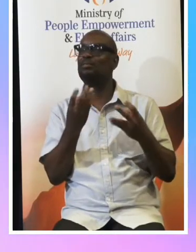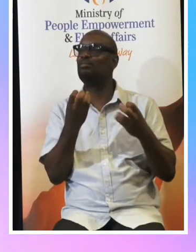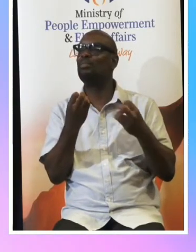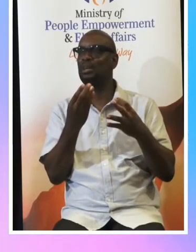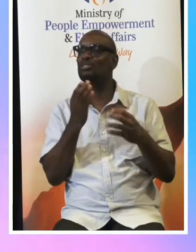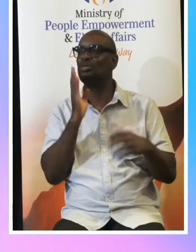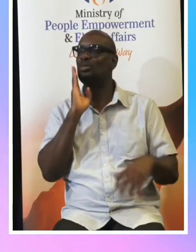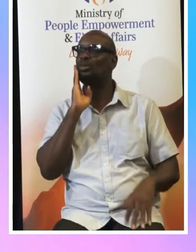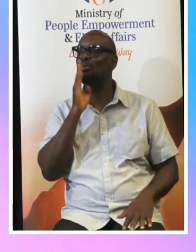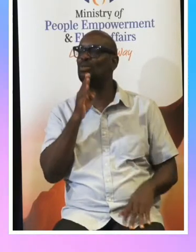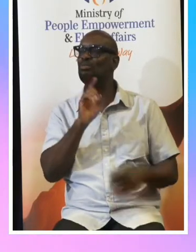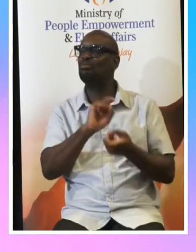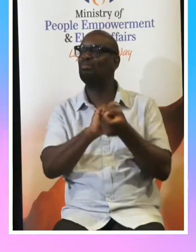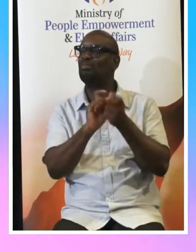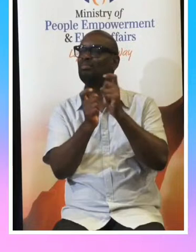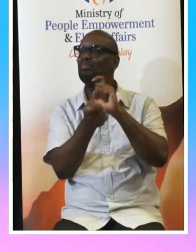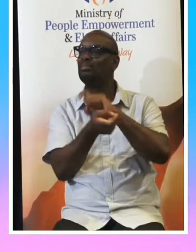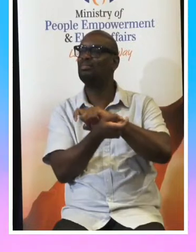to sharing